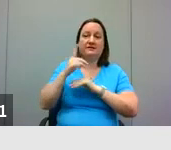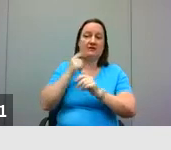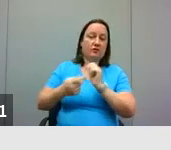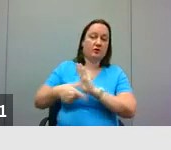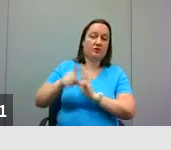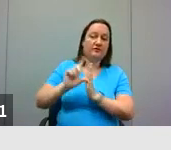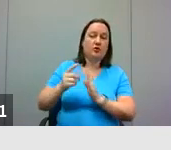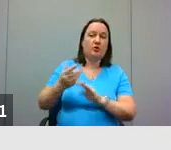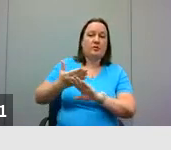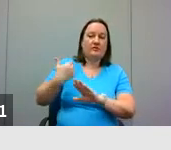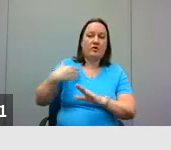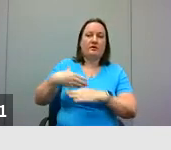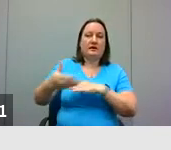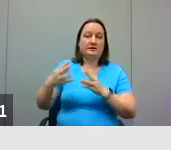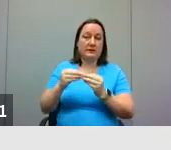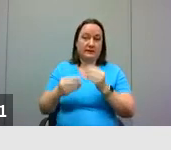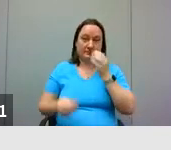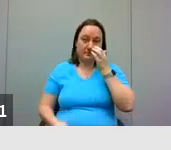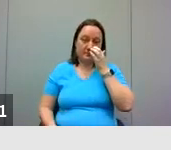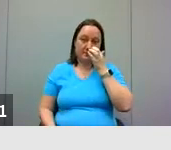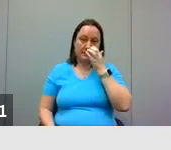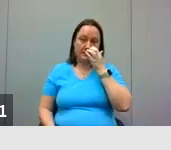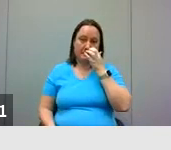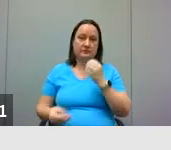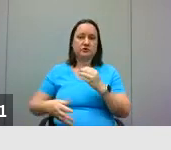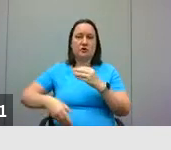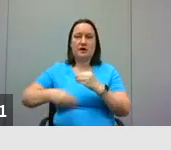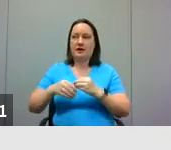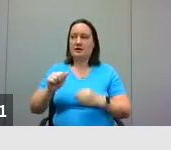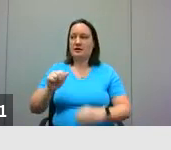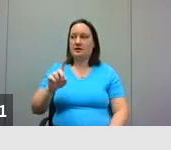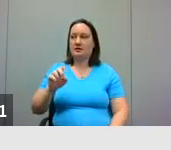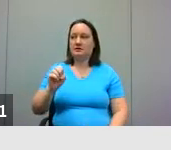meeting. Garrett, Yes. adding addendum